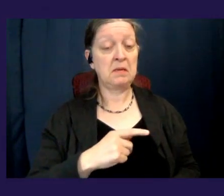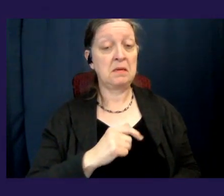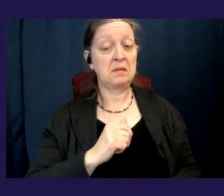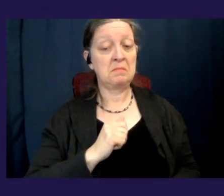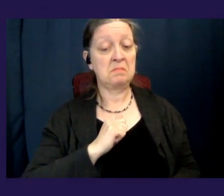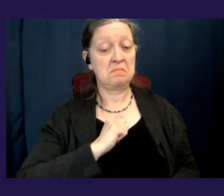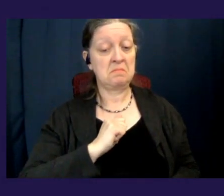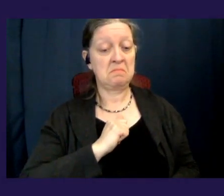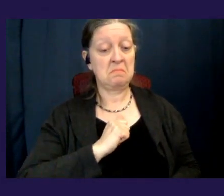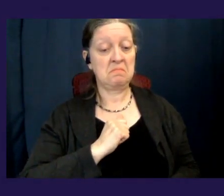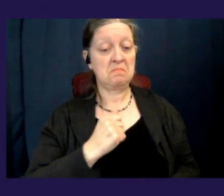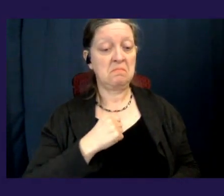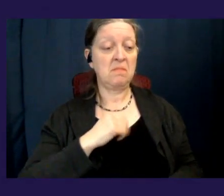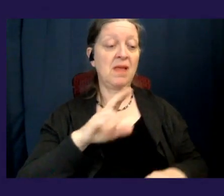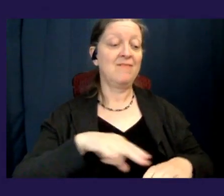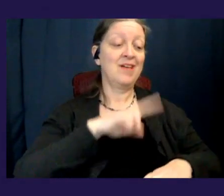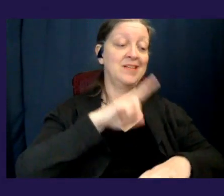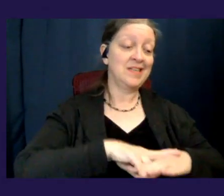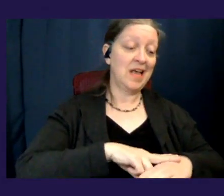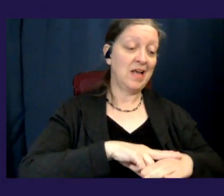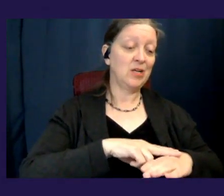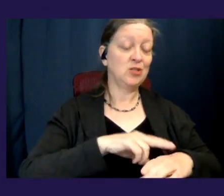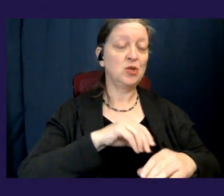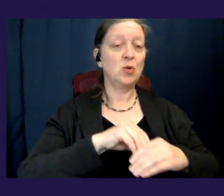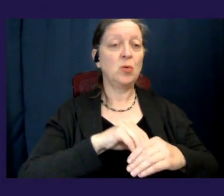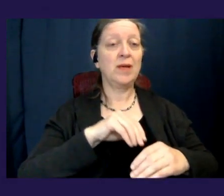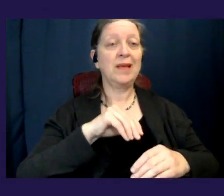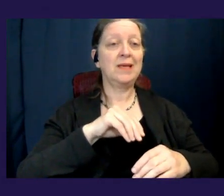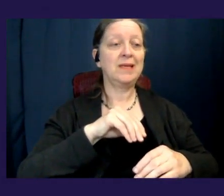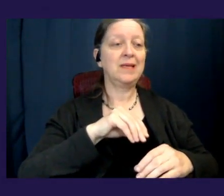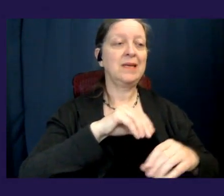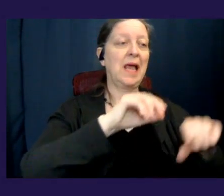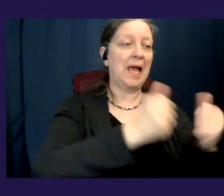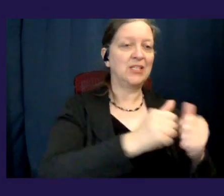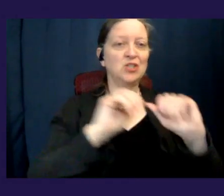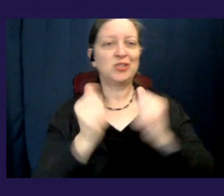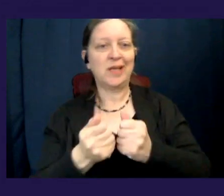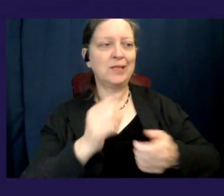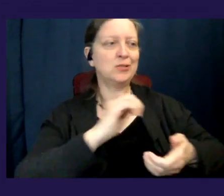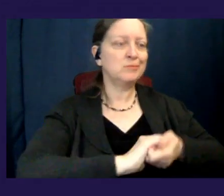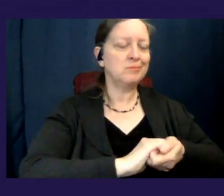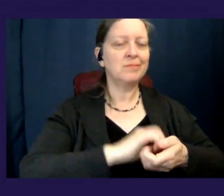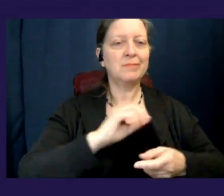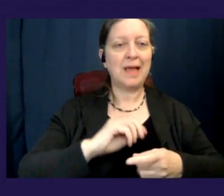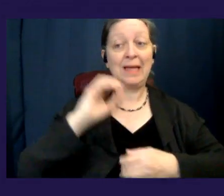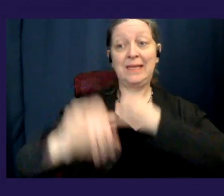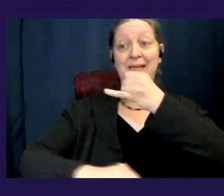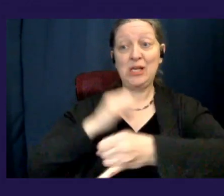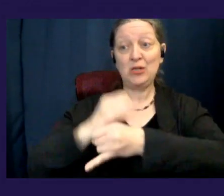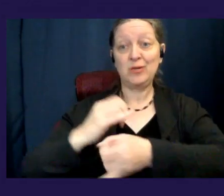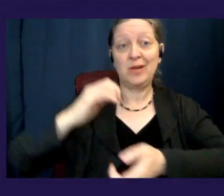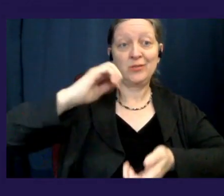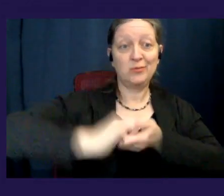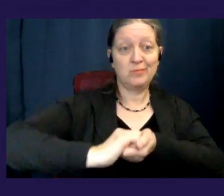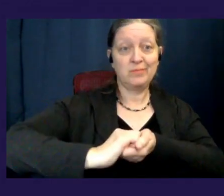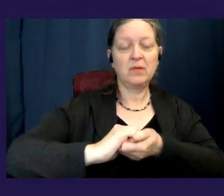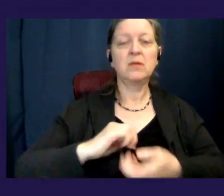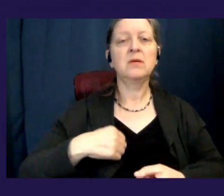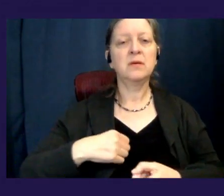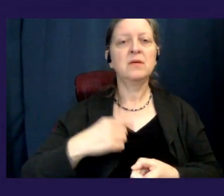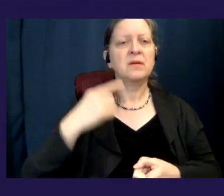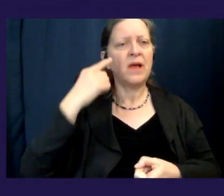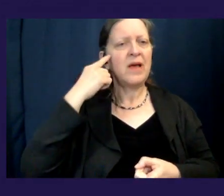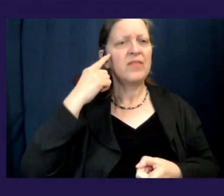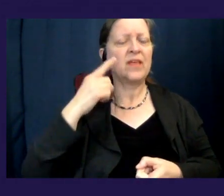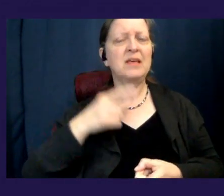nationally in the interagency and internationally, I'd say that there is a really broad